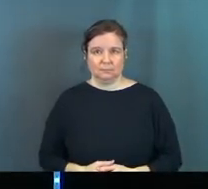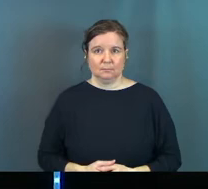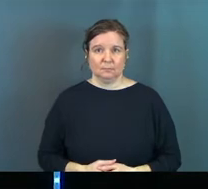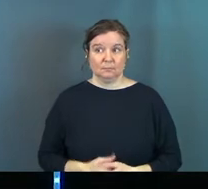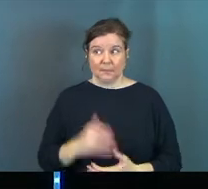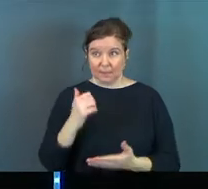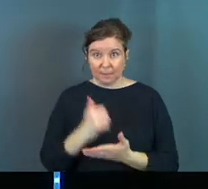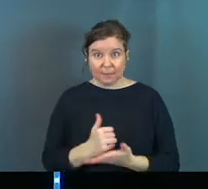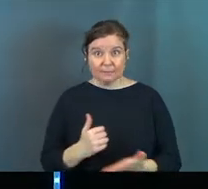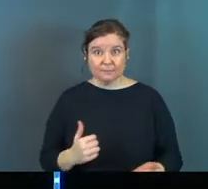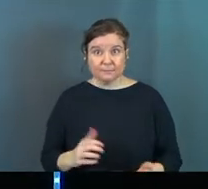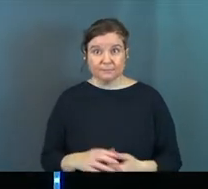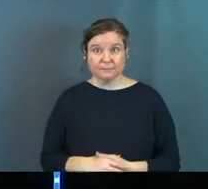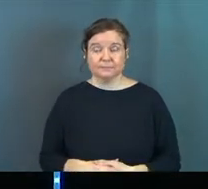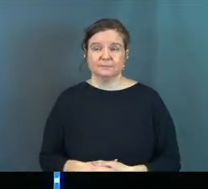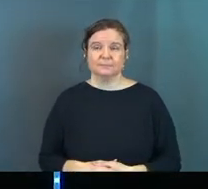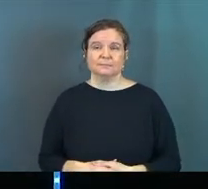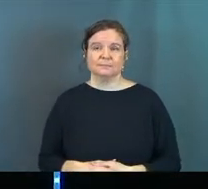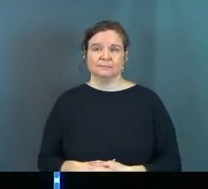Amen.